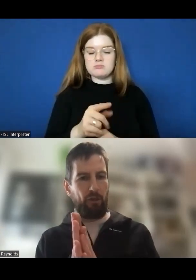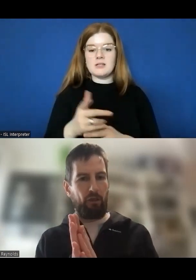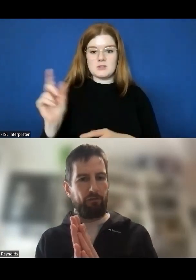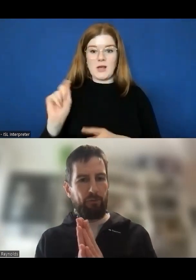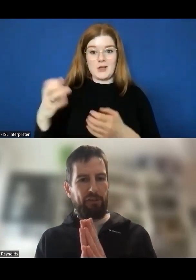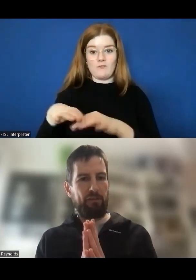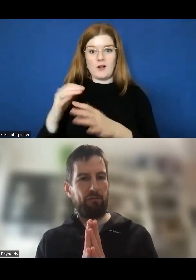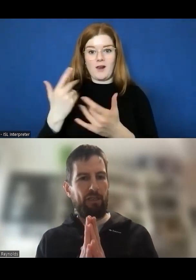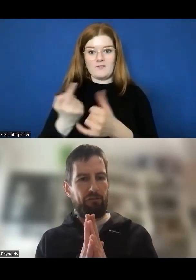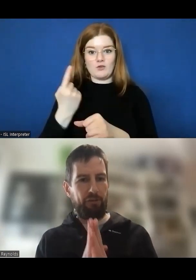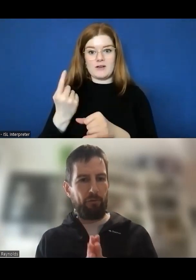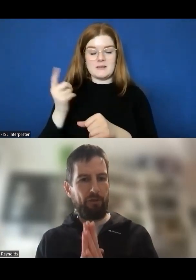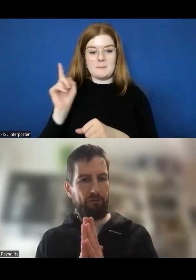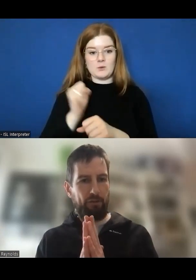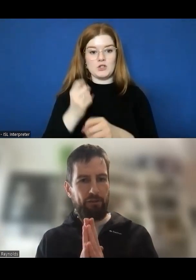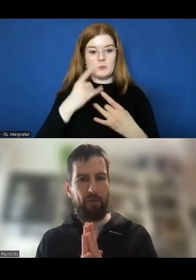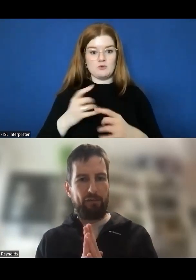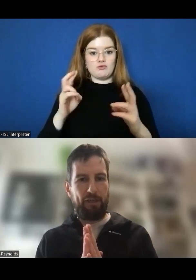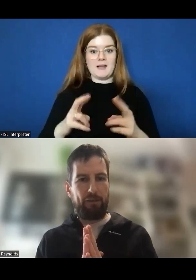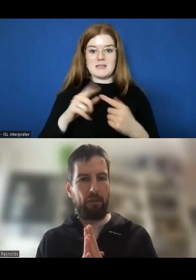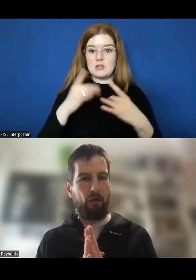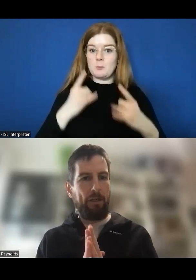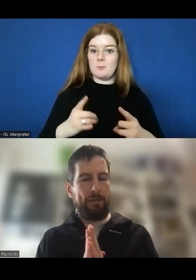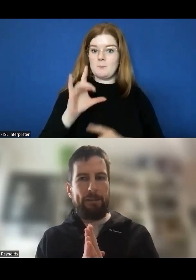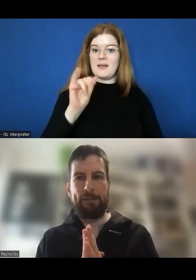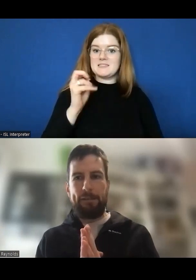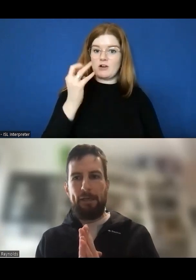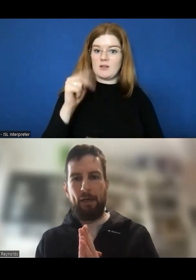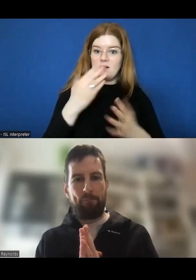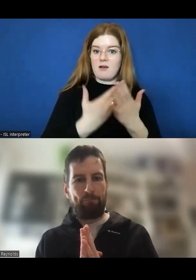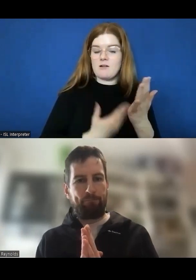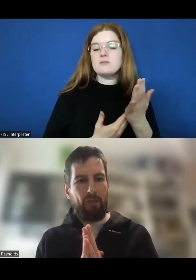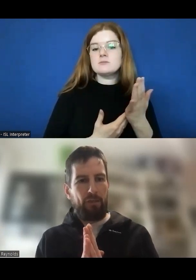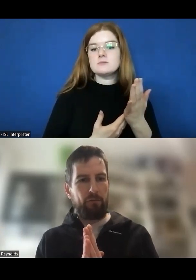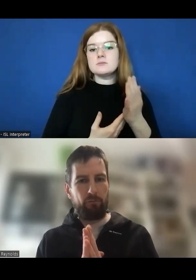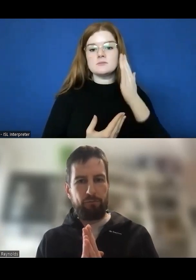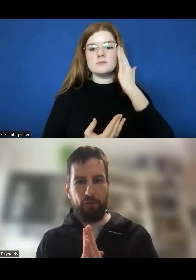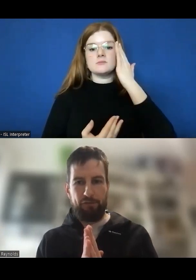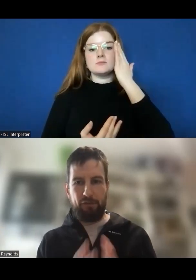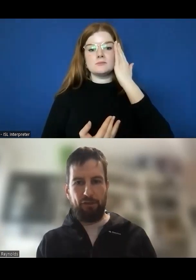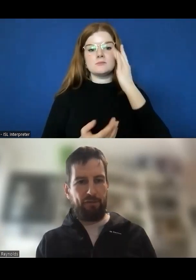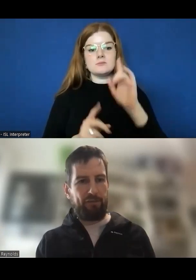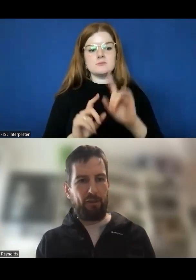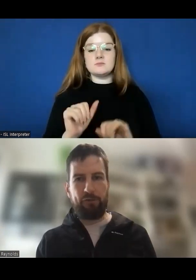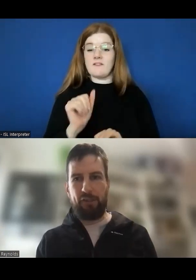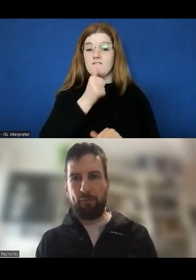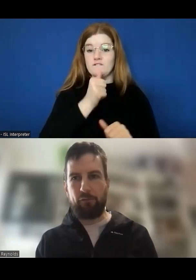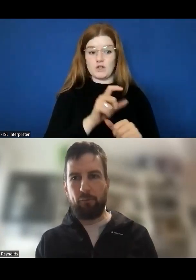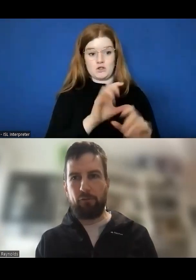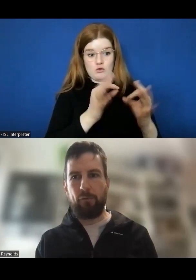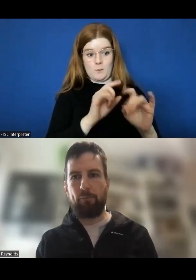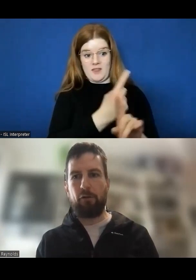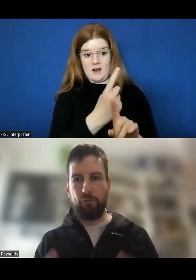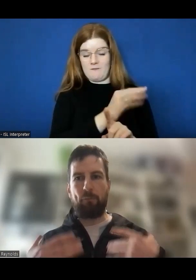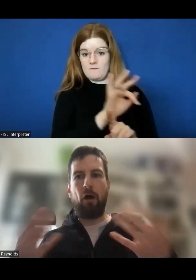covered a lot of it, particularly in relation to human rights and humanitarian law. The first kind of set there, if we think about